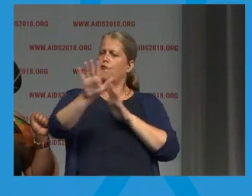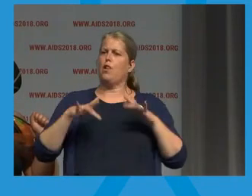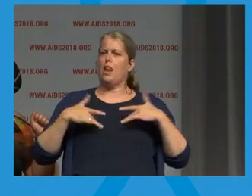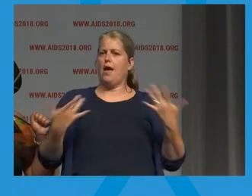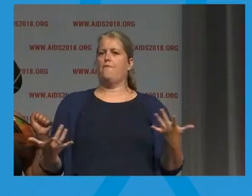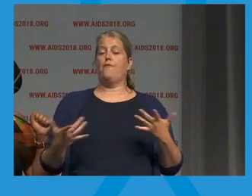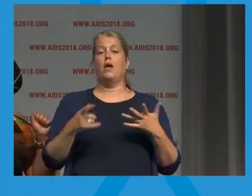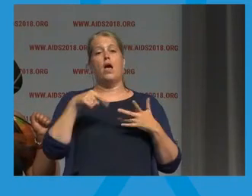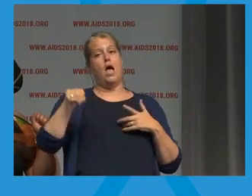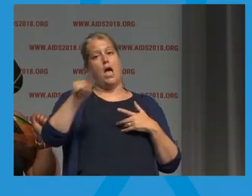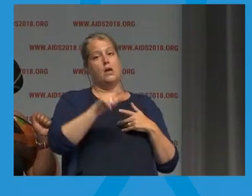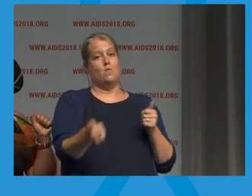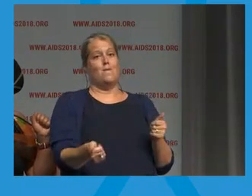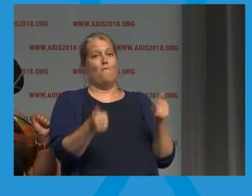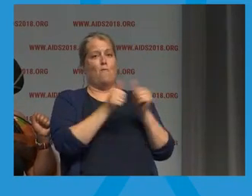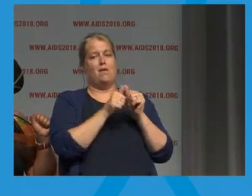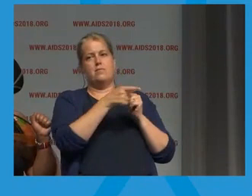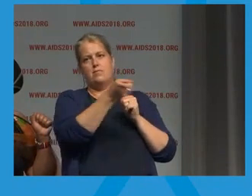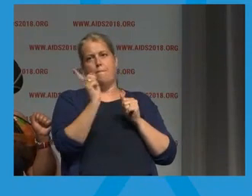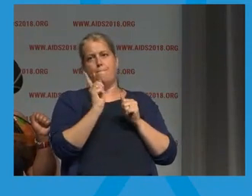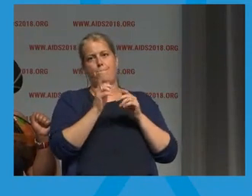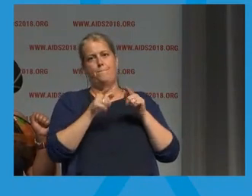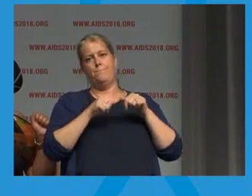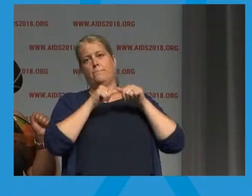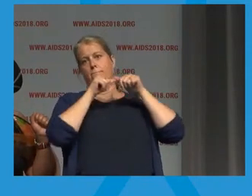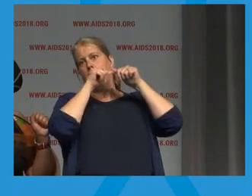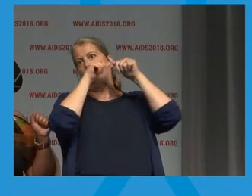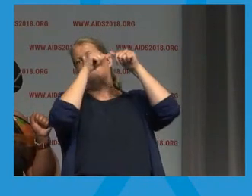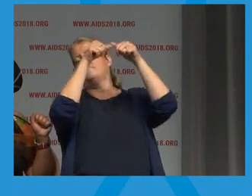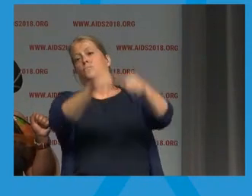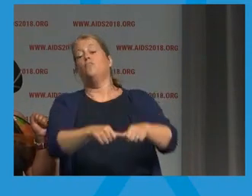step of the journey for the long term.